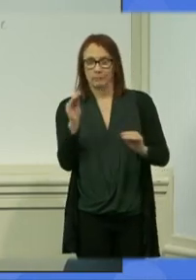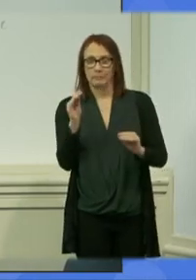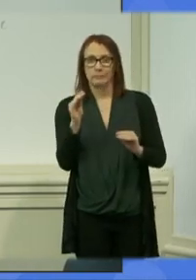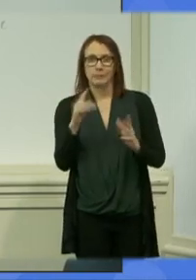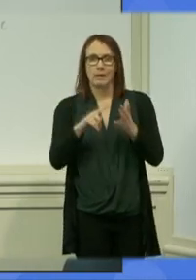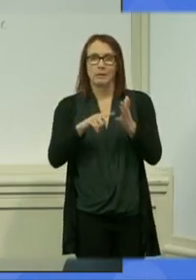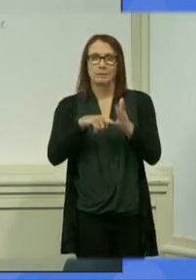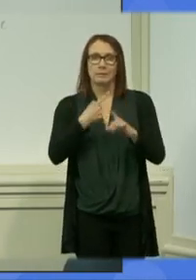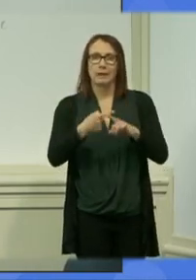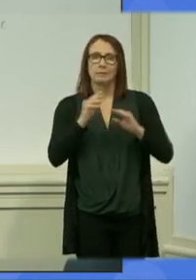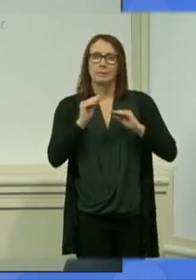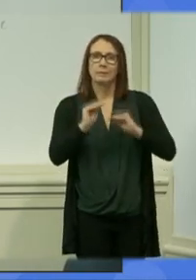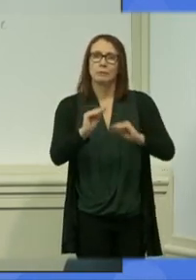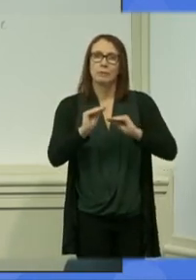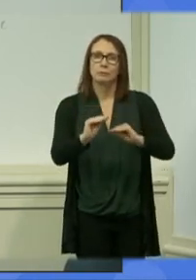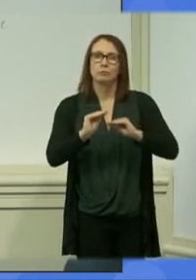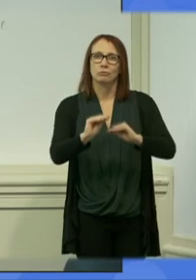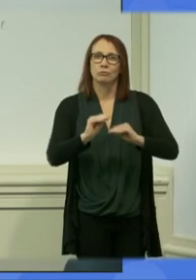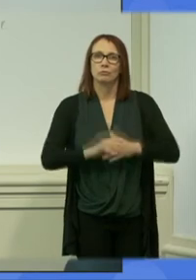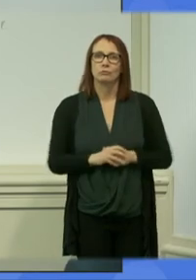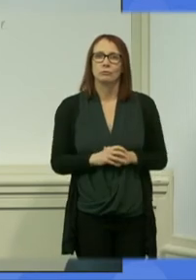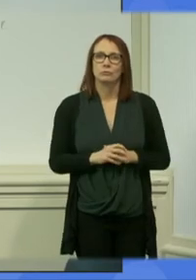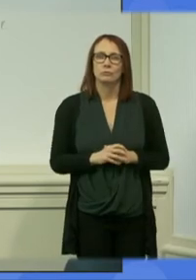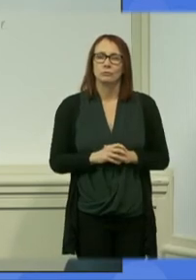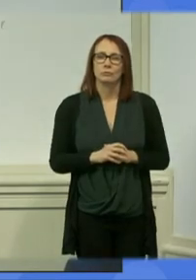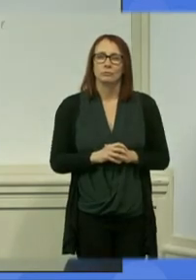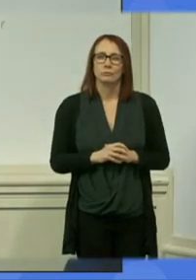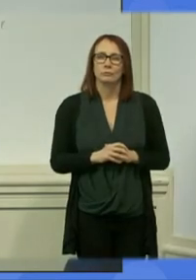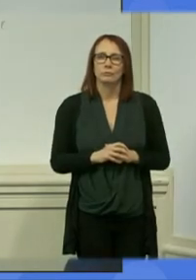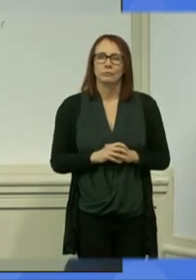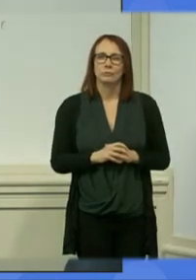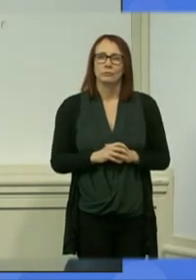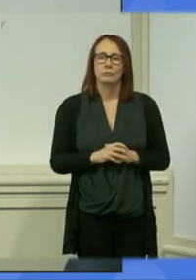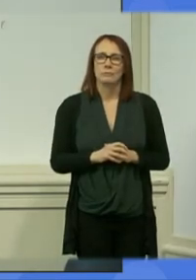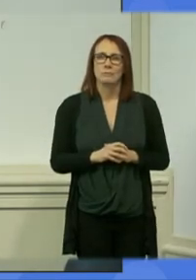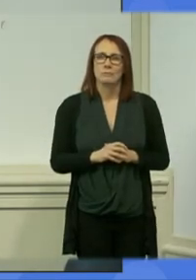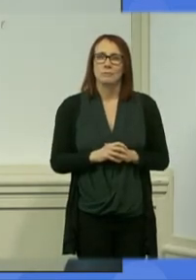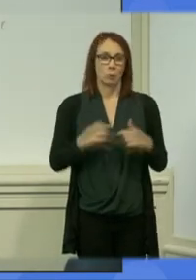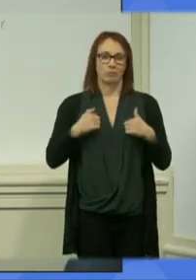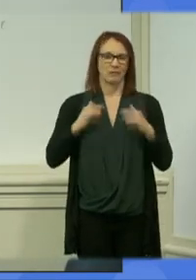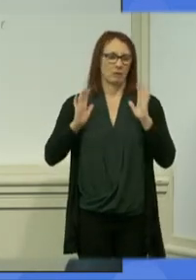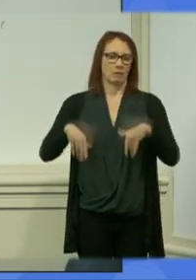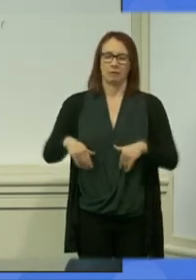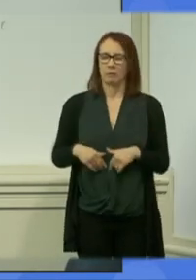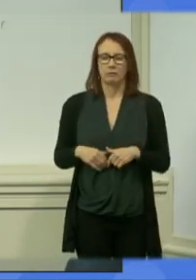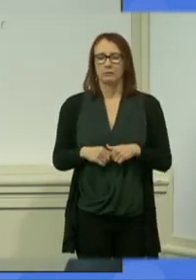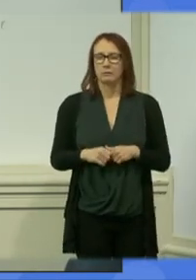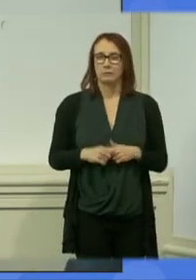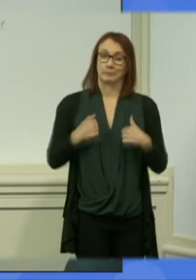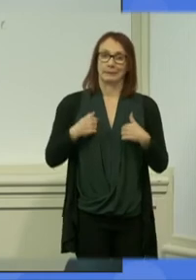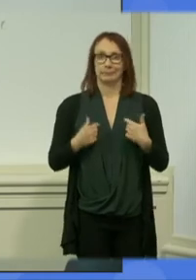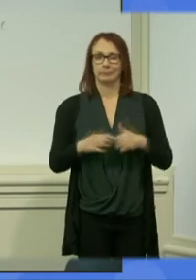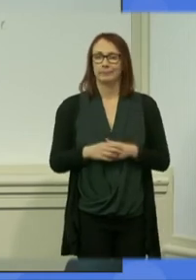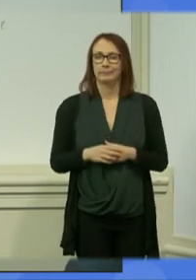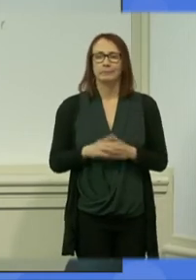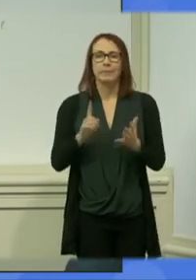tax education, see where we get to with that one. So first off, oh, that's me, you don't need anything on that.